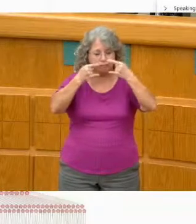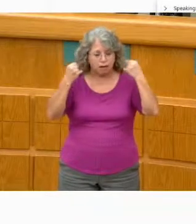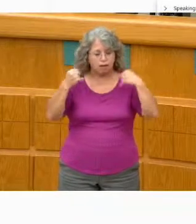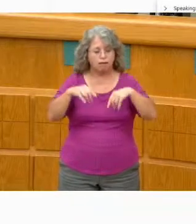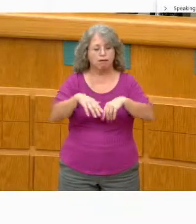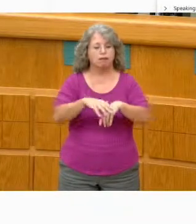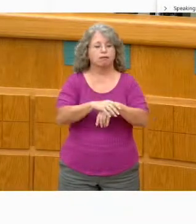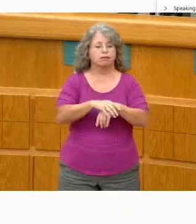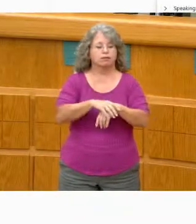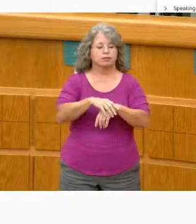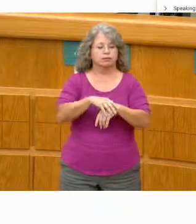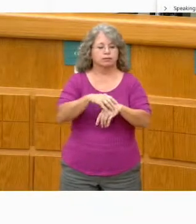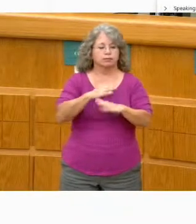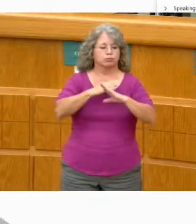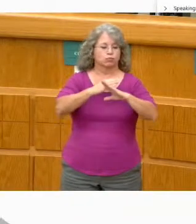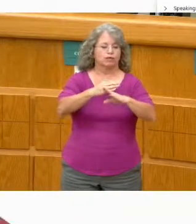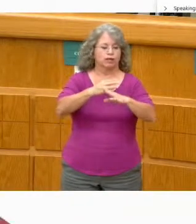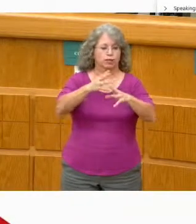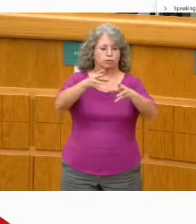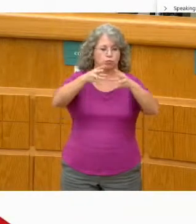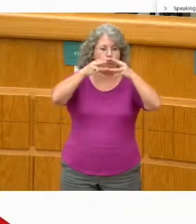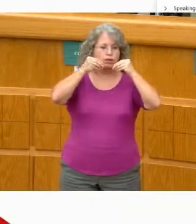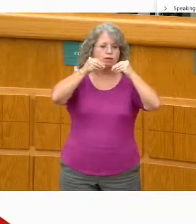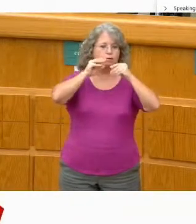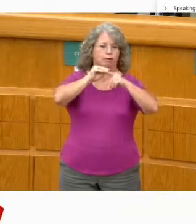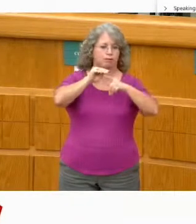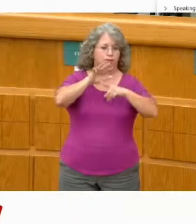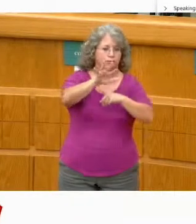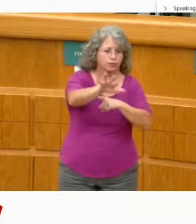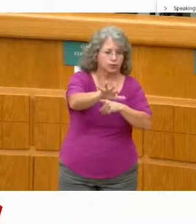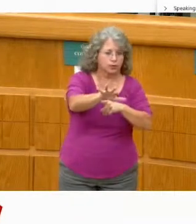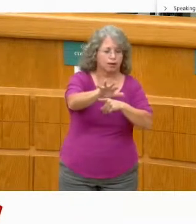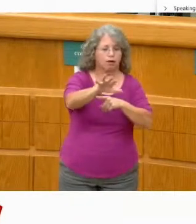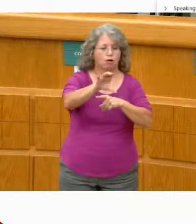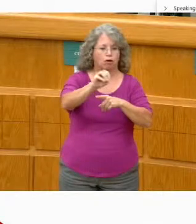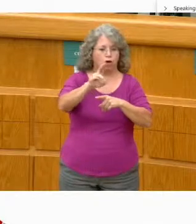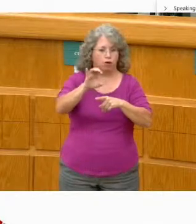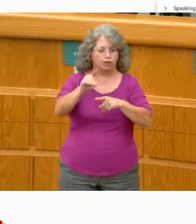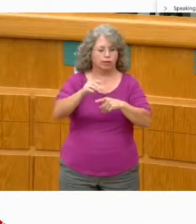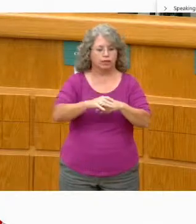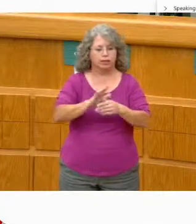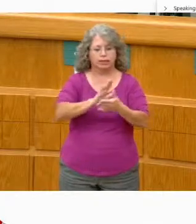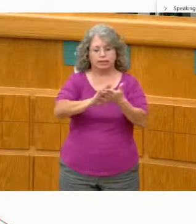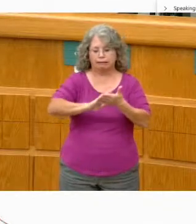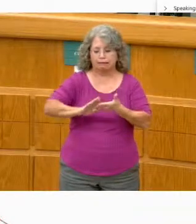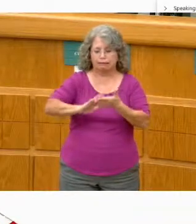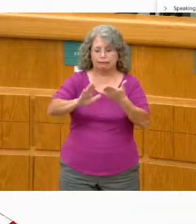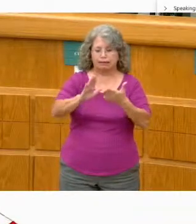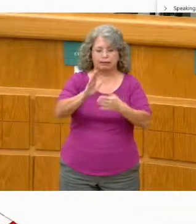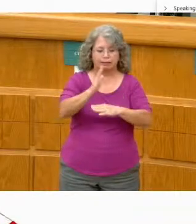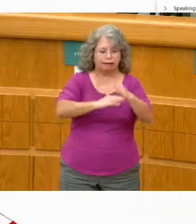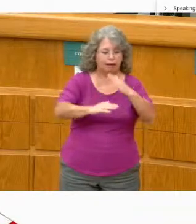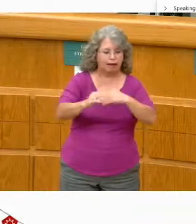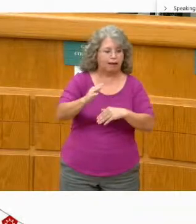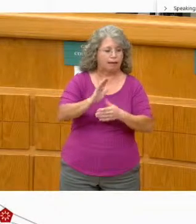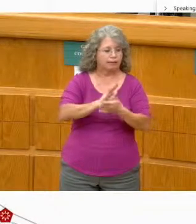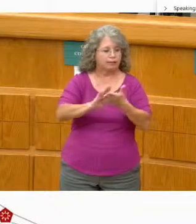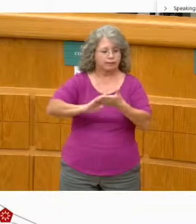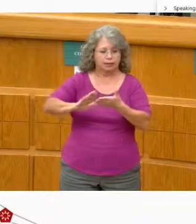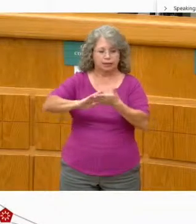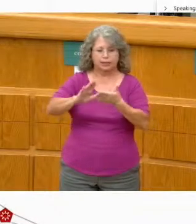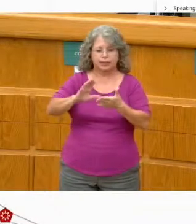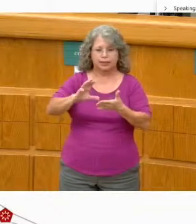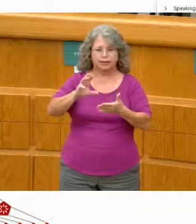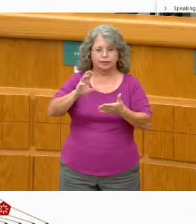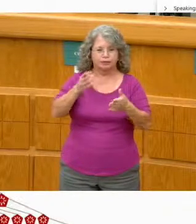face coverings to try to prevent breathing in COVID and contracting it. We're washing our hands and sanitizing doorknobs and fixtures